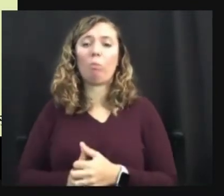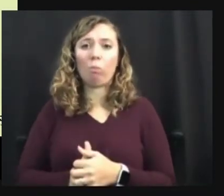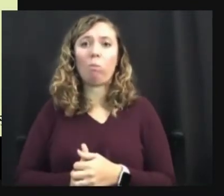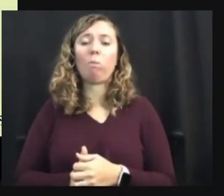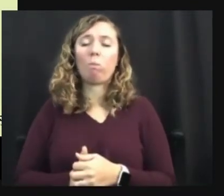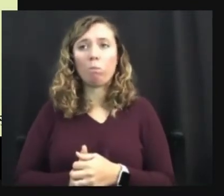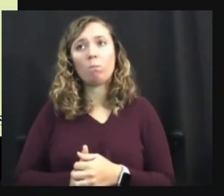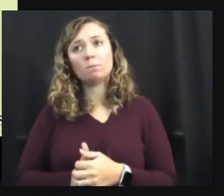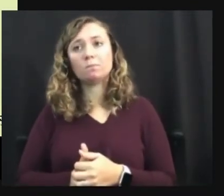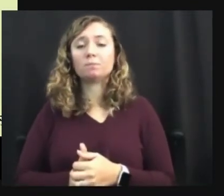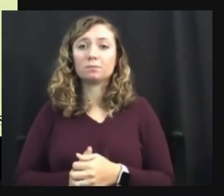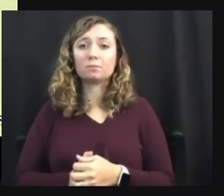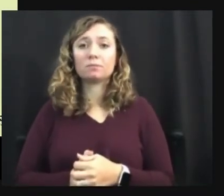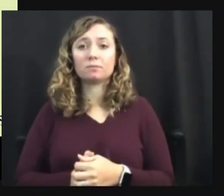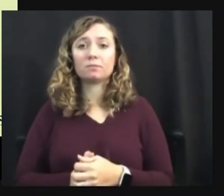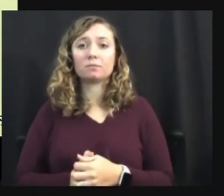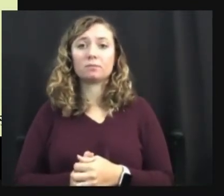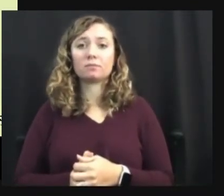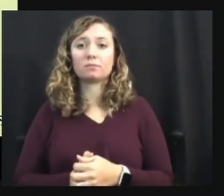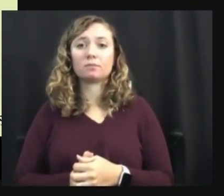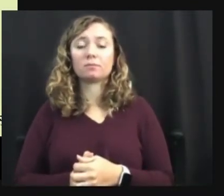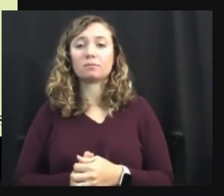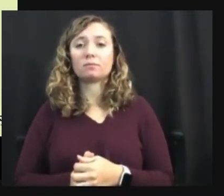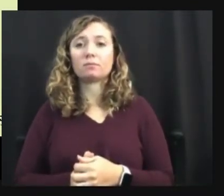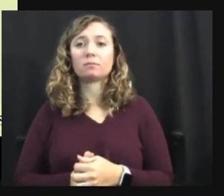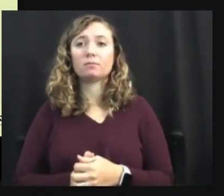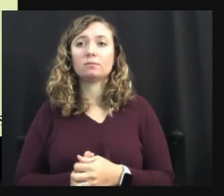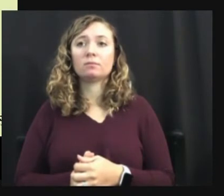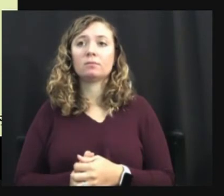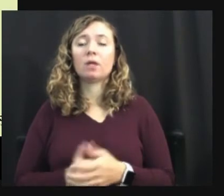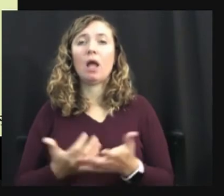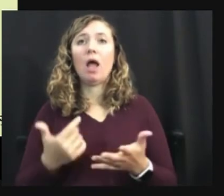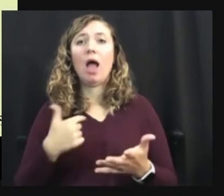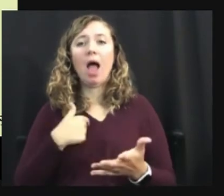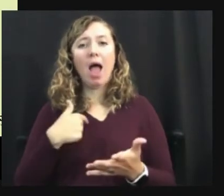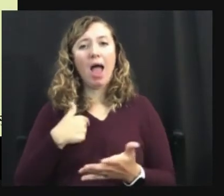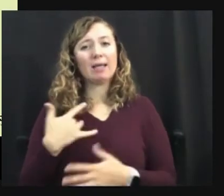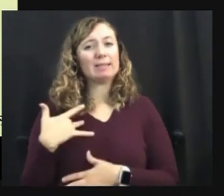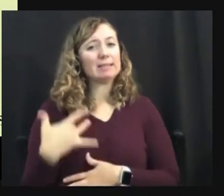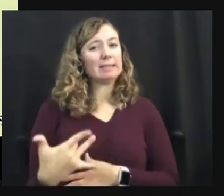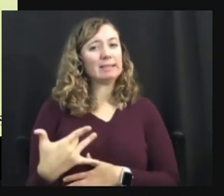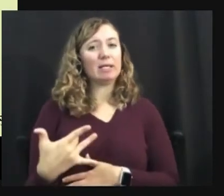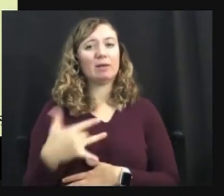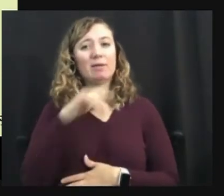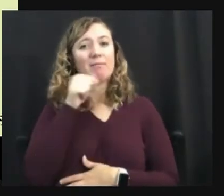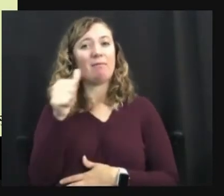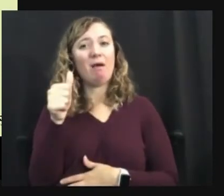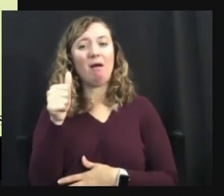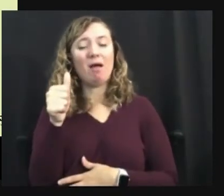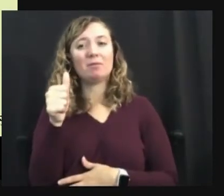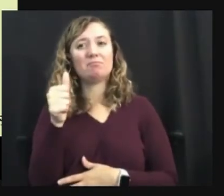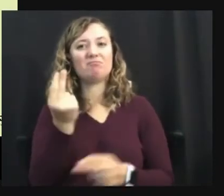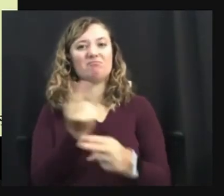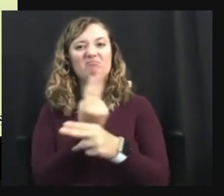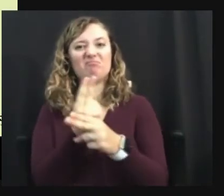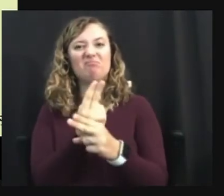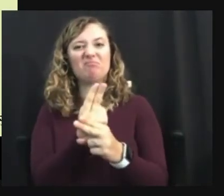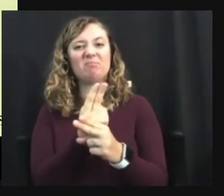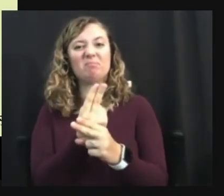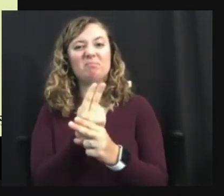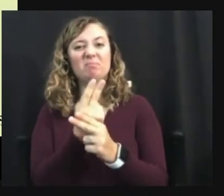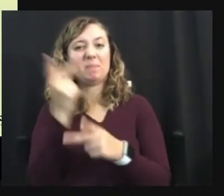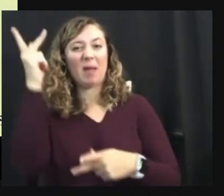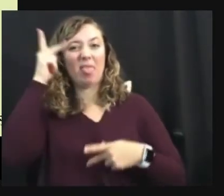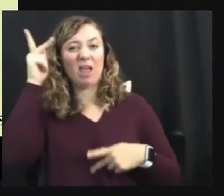I, I tend to not subscribe to the pathology paradigm, um,